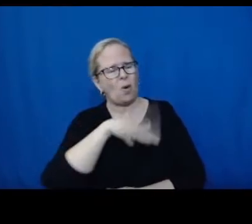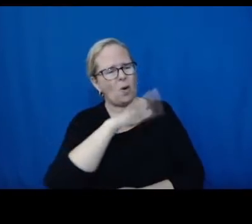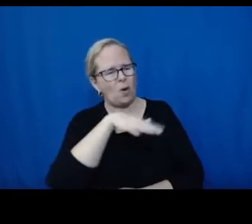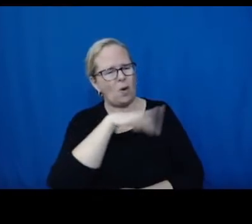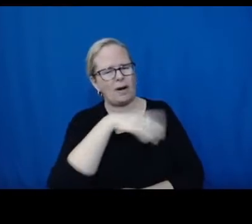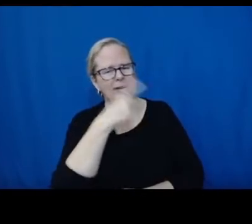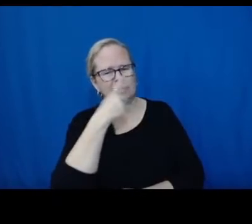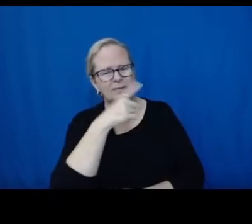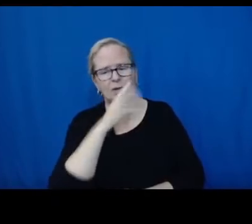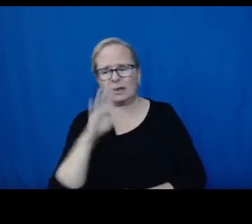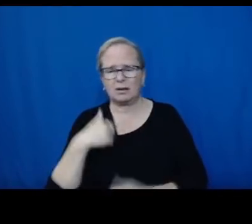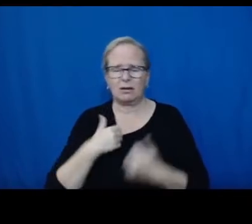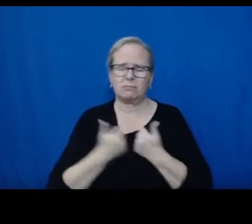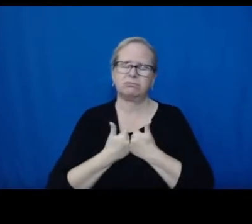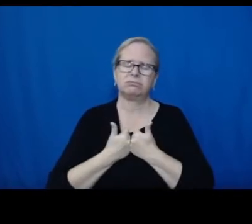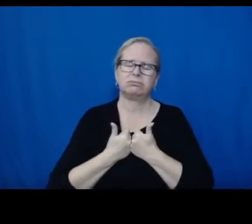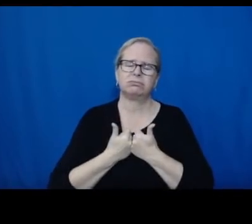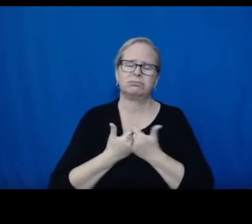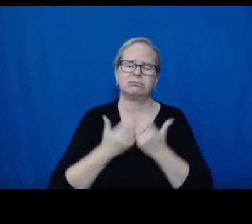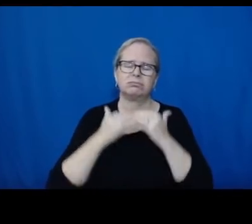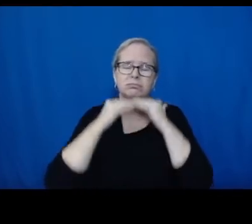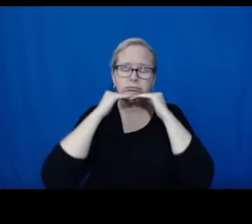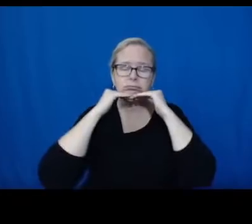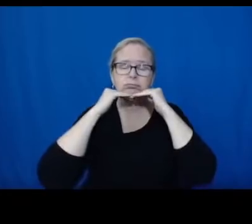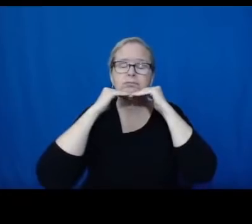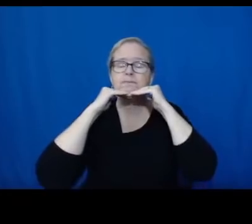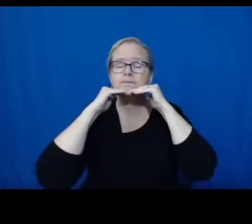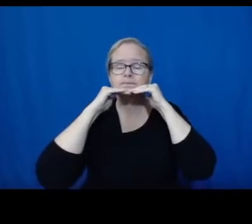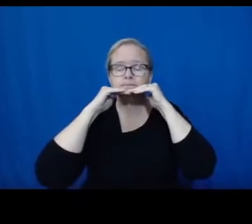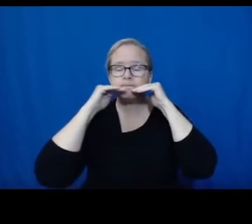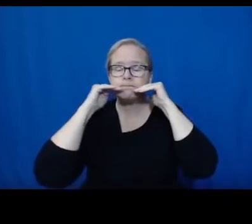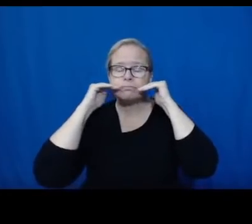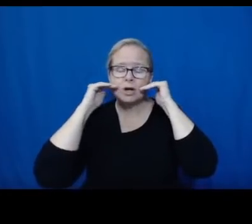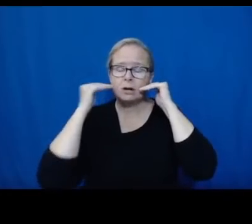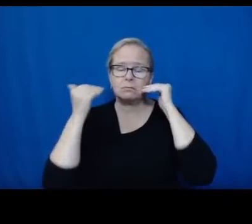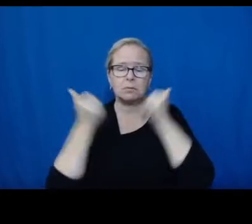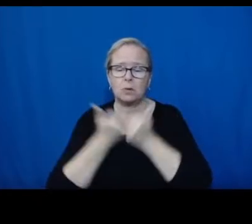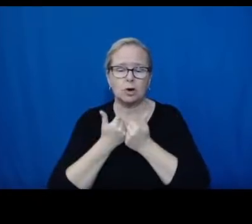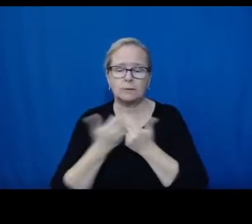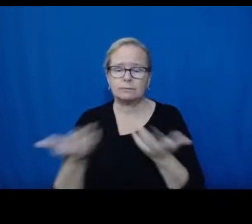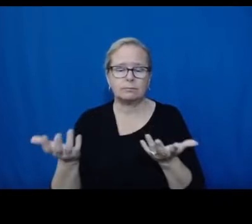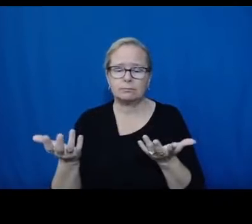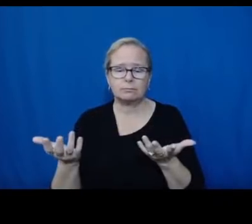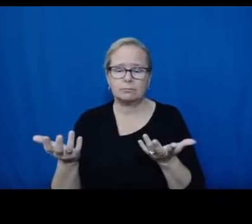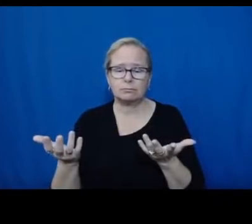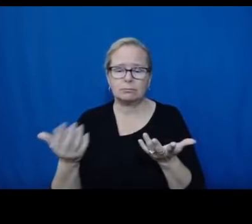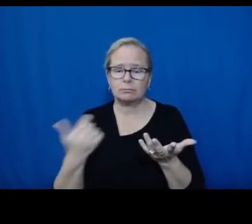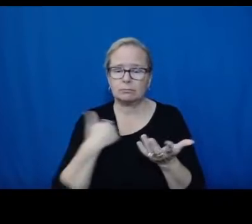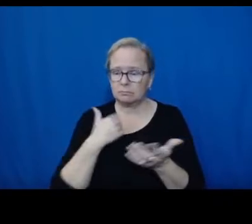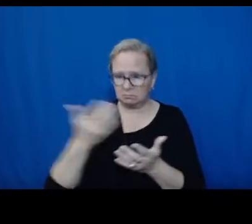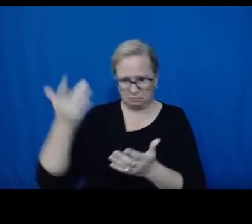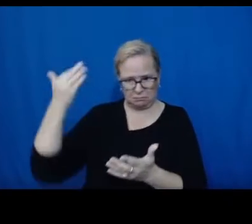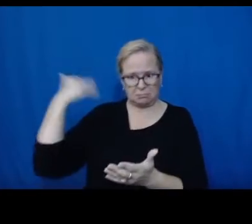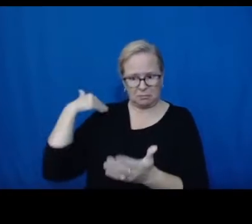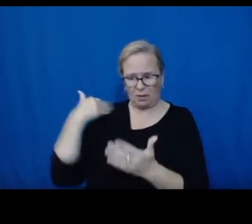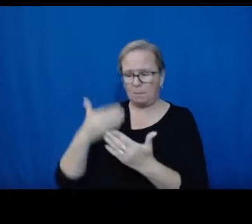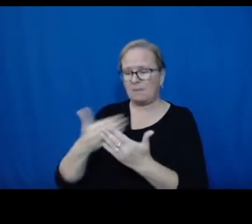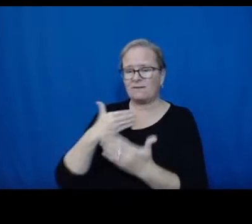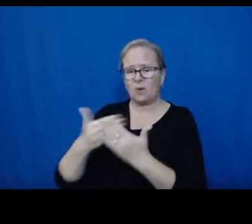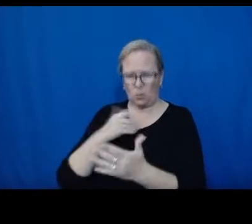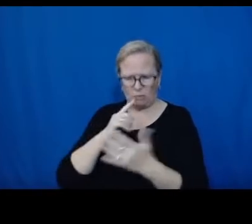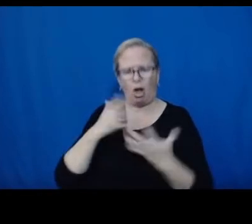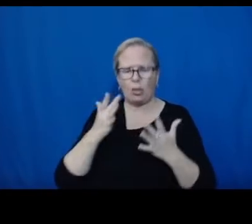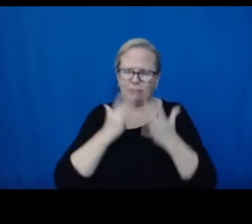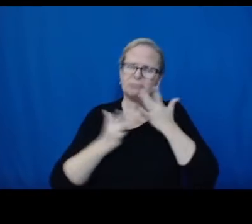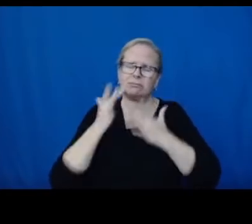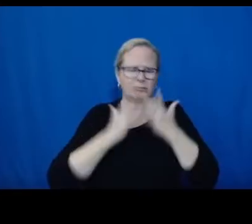extra shift, especially when you take into context the fact that we've already had shortages for years, like predating COVID. The reality